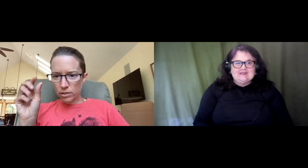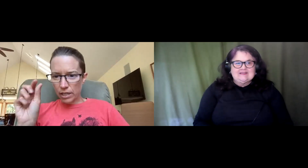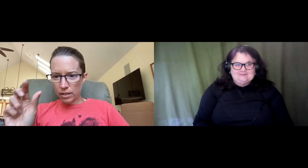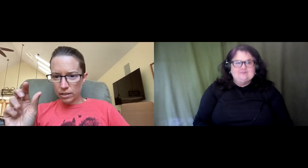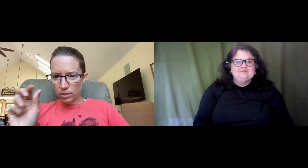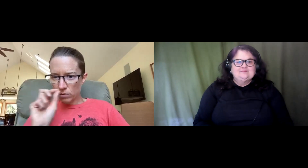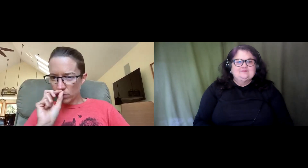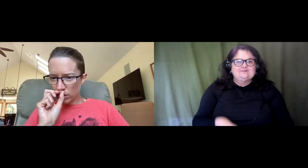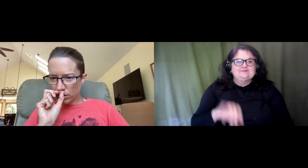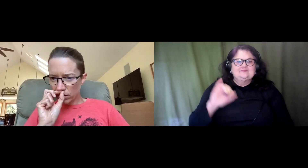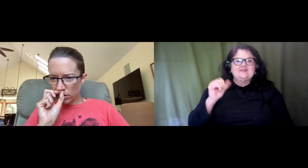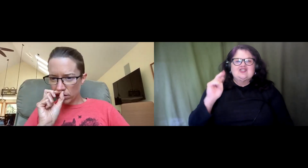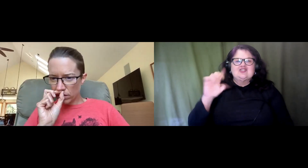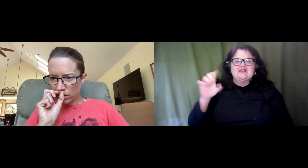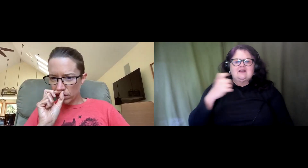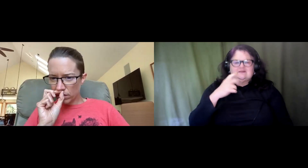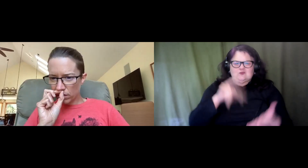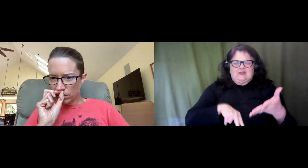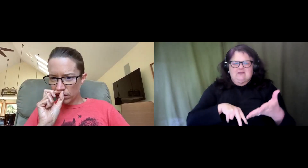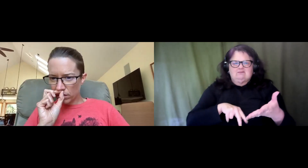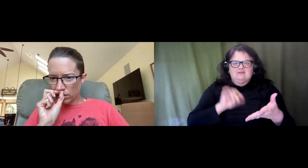Okay, is there inherent tension?